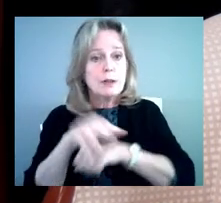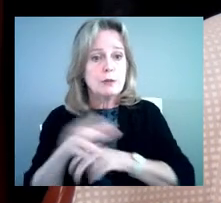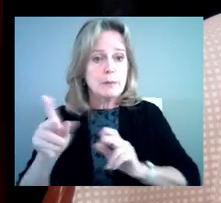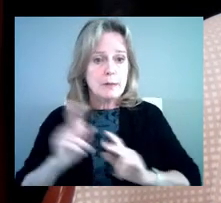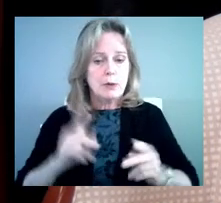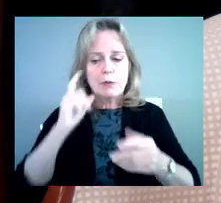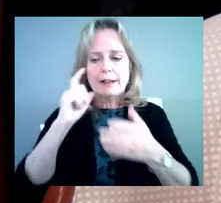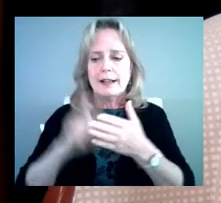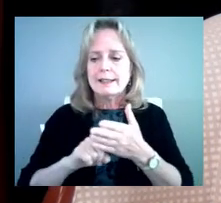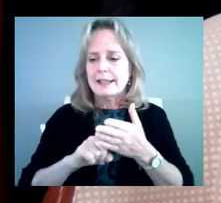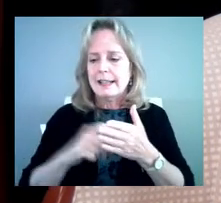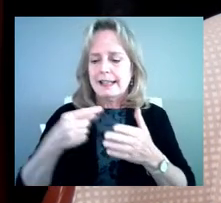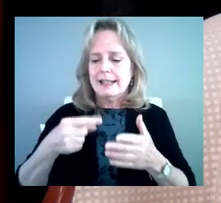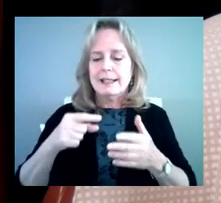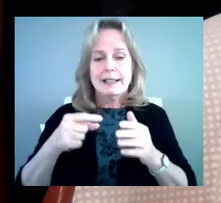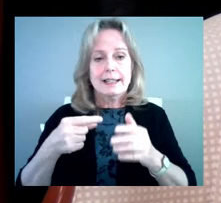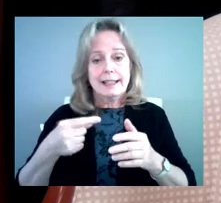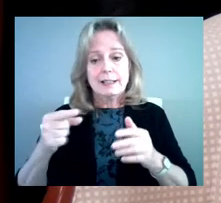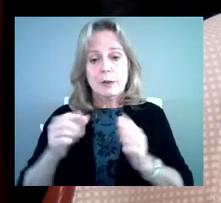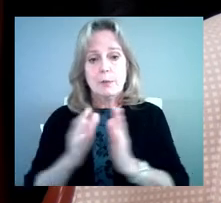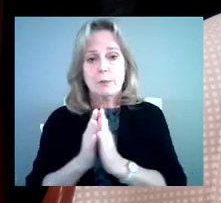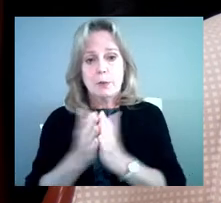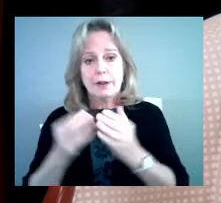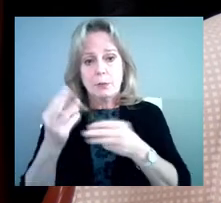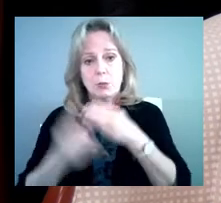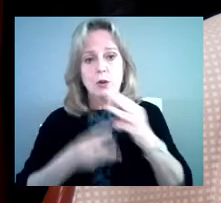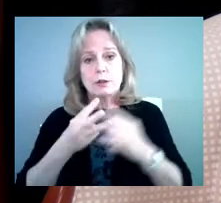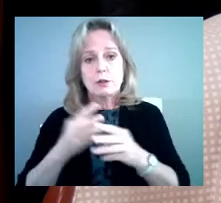Guinness Book of World Records, or even having